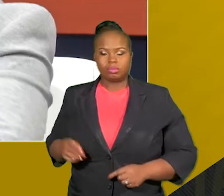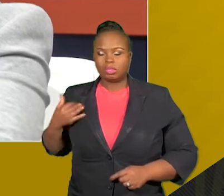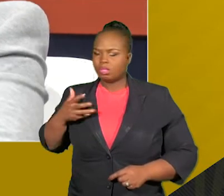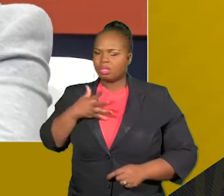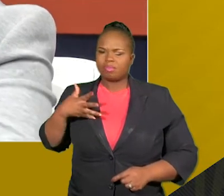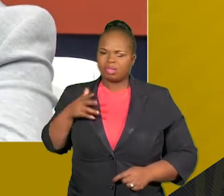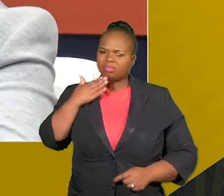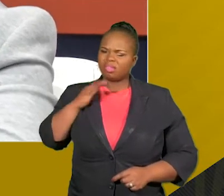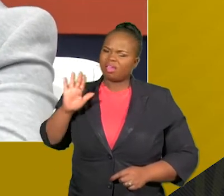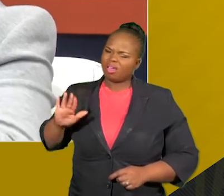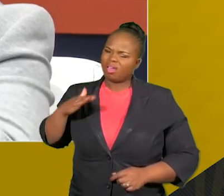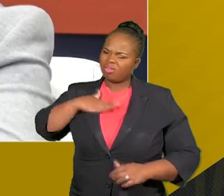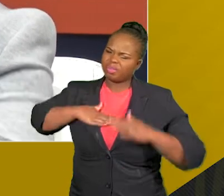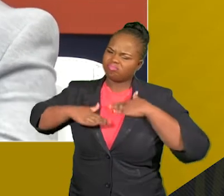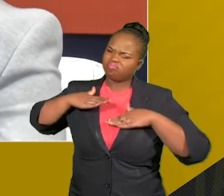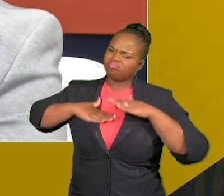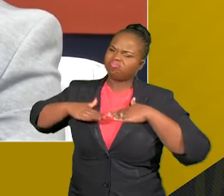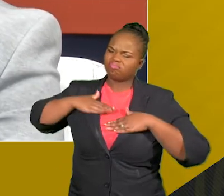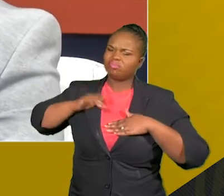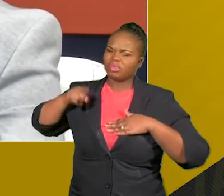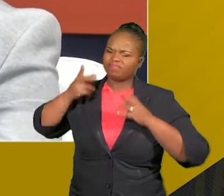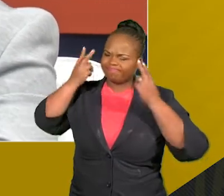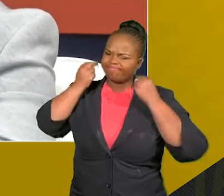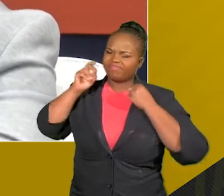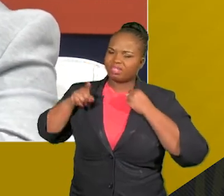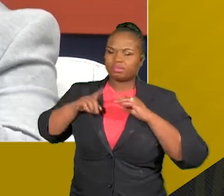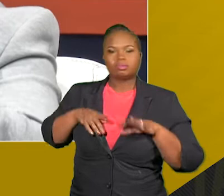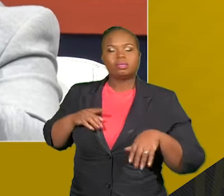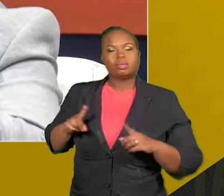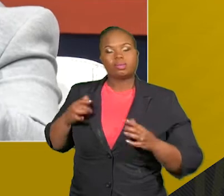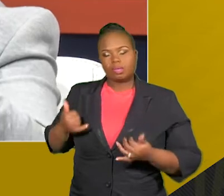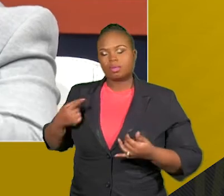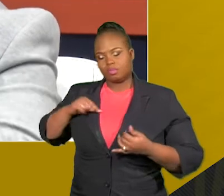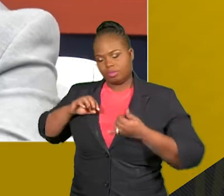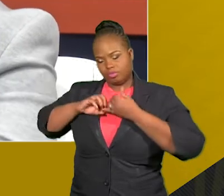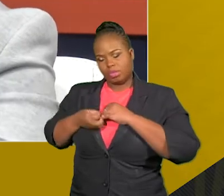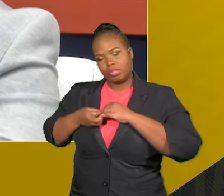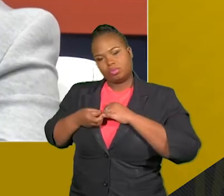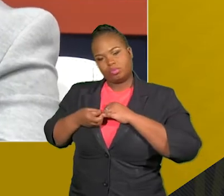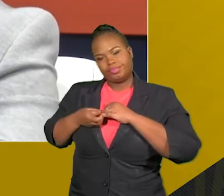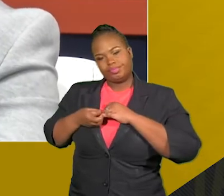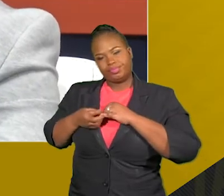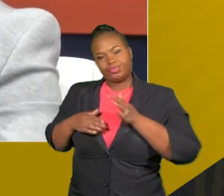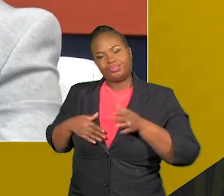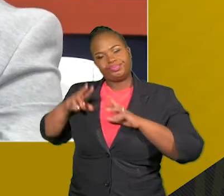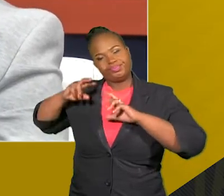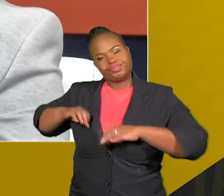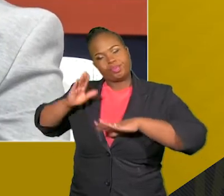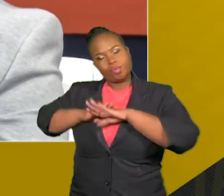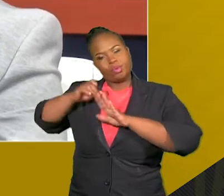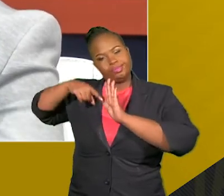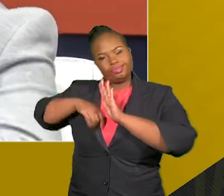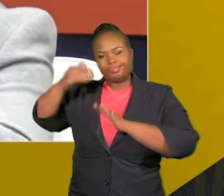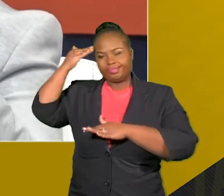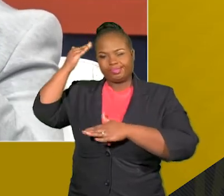you, no, stick in there, and all of those kinds of things. So we're trying to get into the psyche of males.